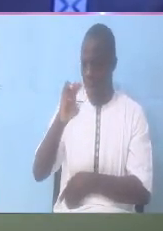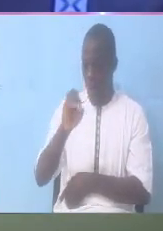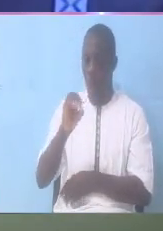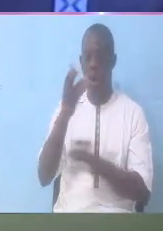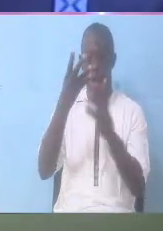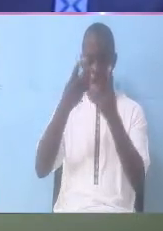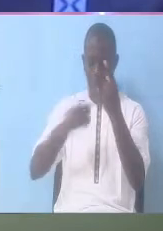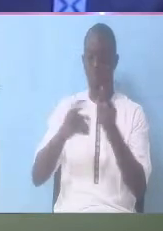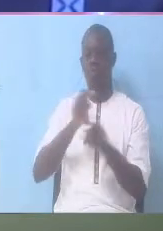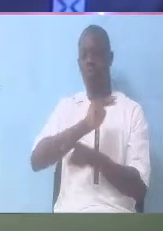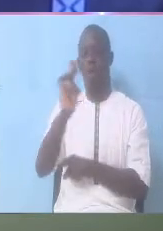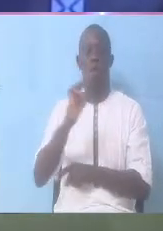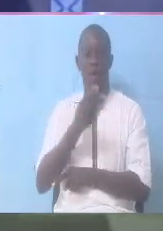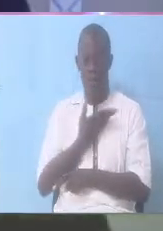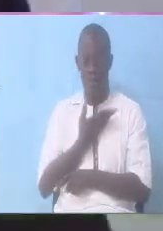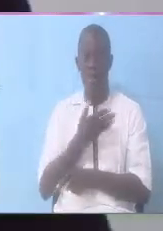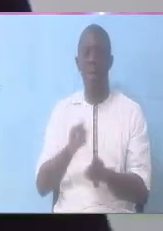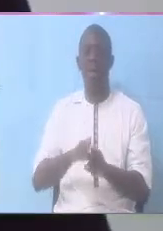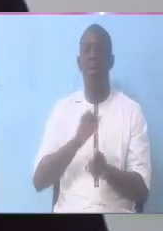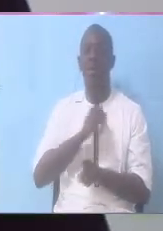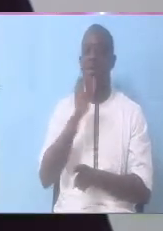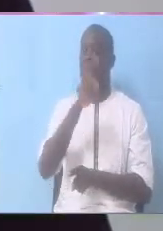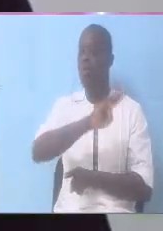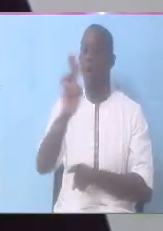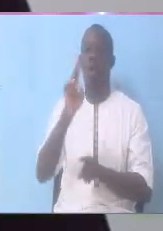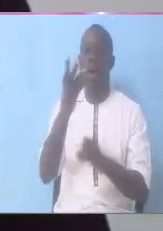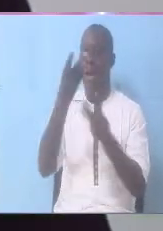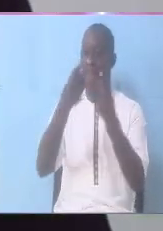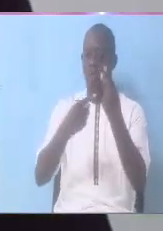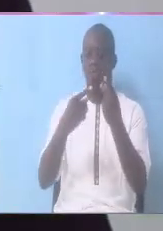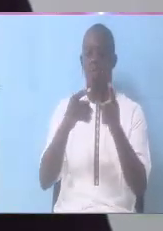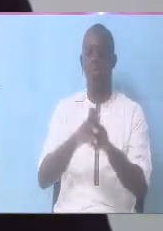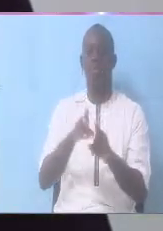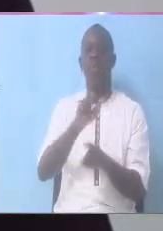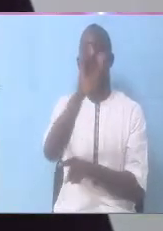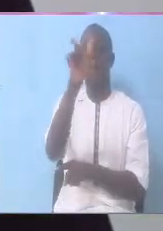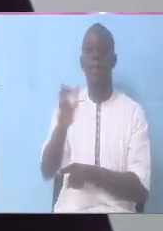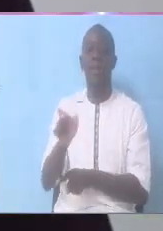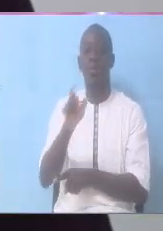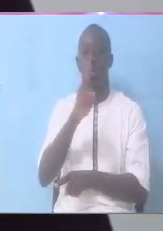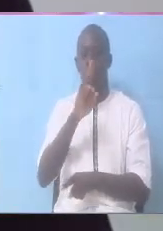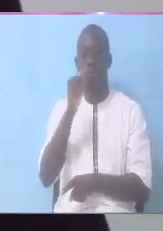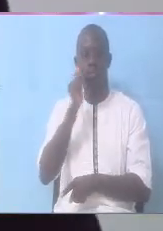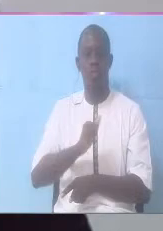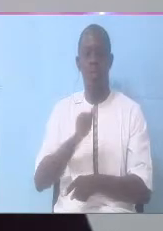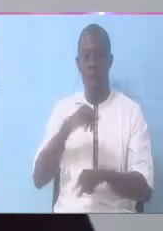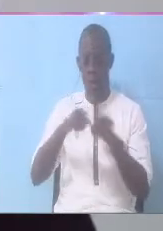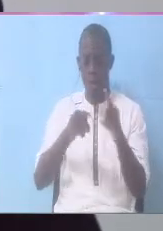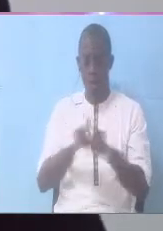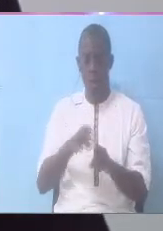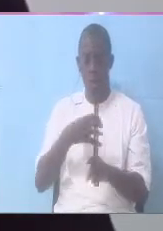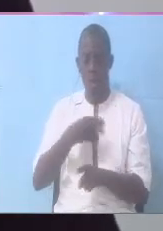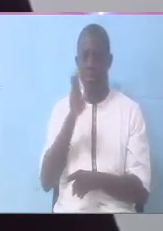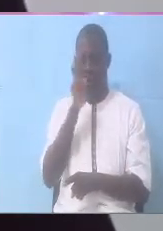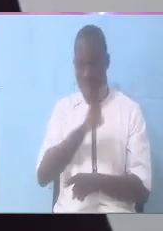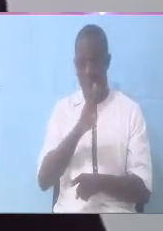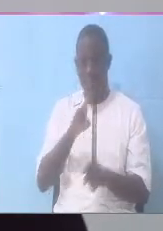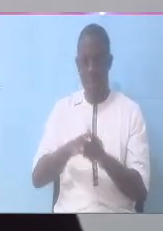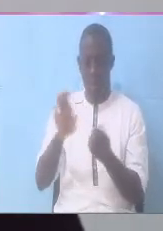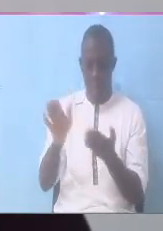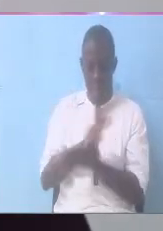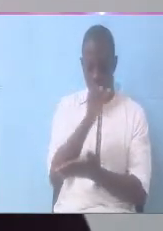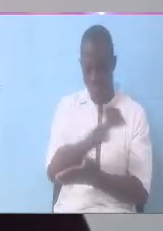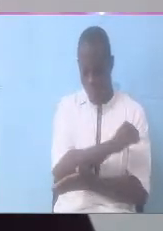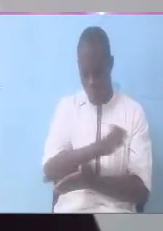Yes, I wouldn't count him as someone being murdered. I would count him as someone who take away arms and ammunition, attempted to overthrow a legitimate government.